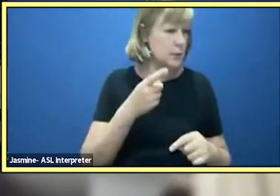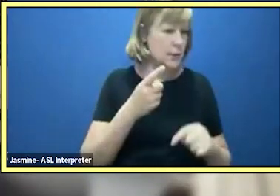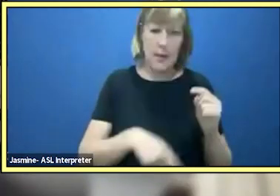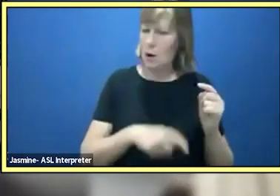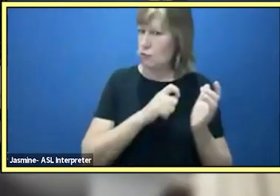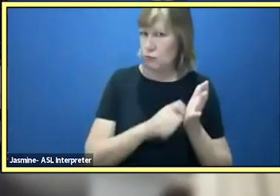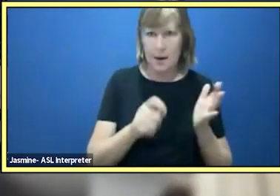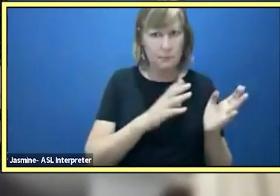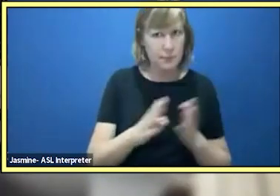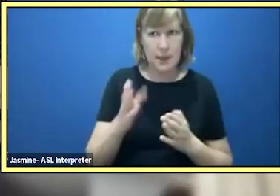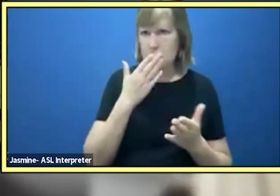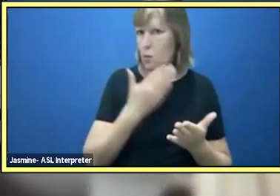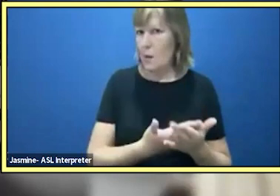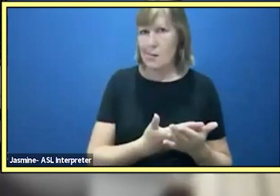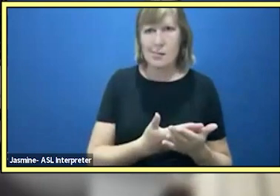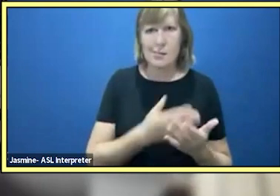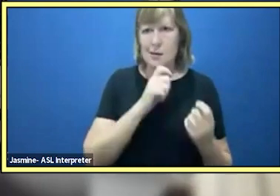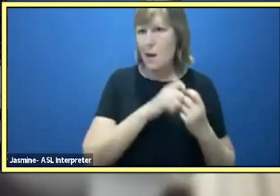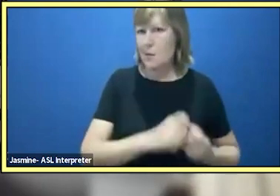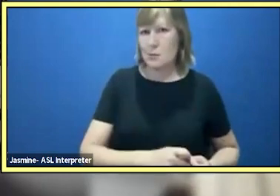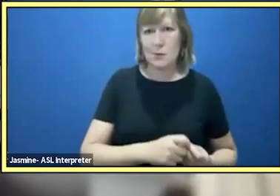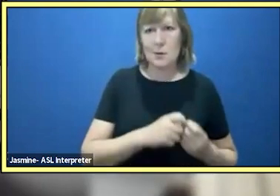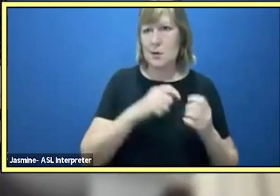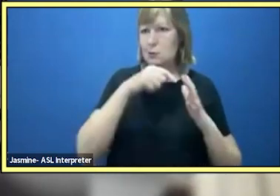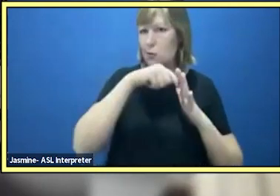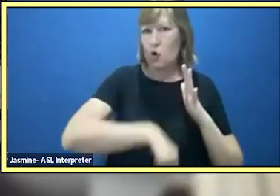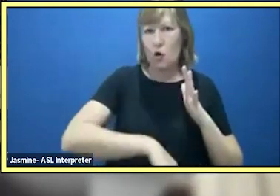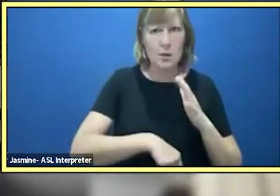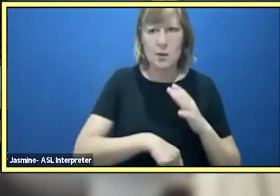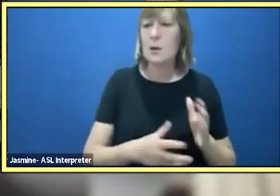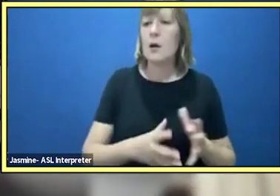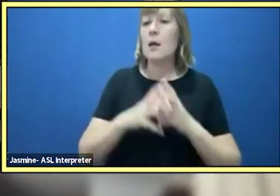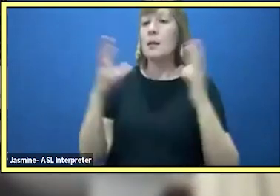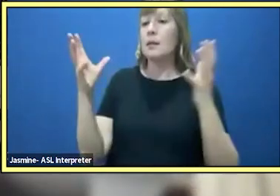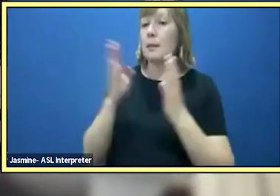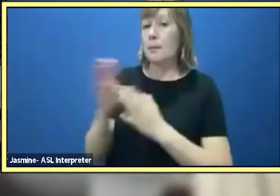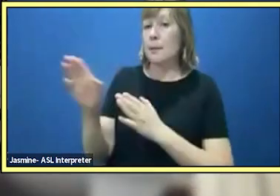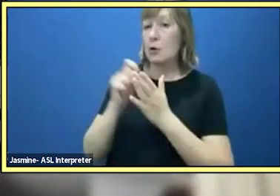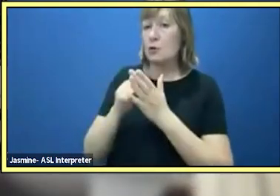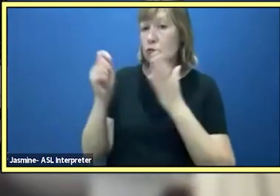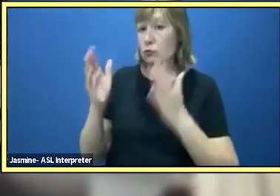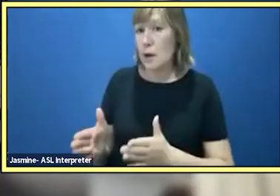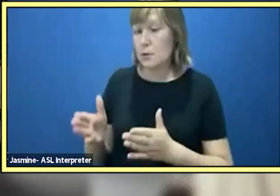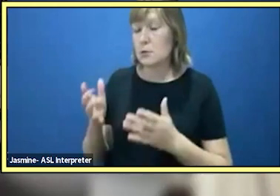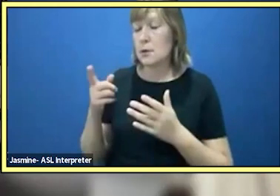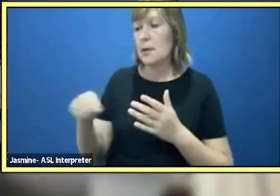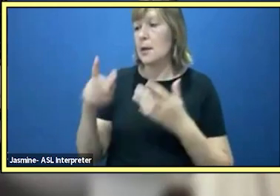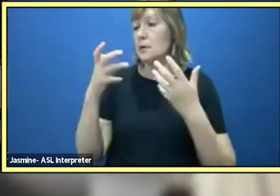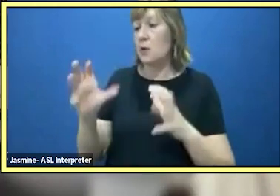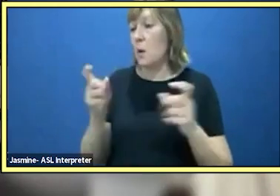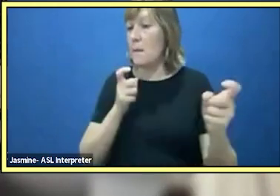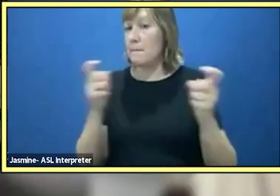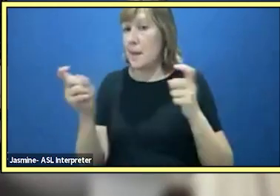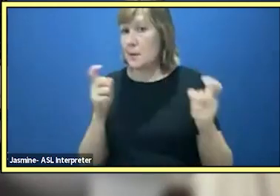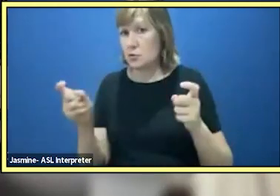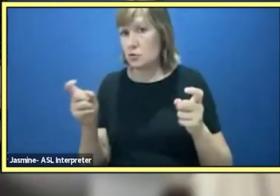and accurately and thoroughly. And there's a lot of plan writers who don't necessarily want to manage. It's just a different animal.